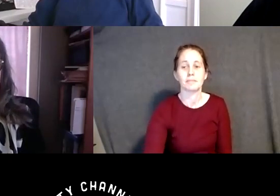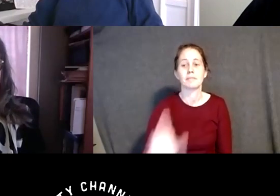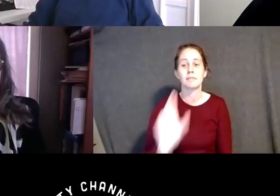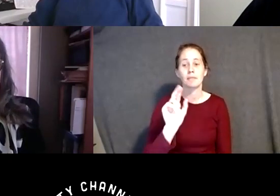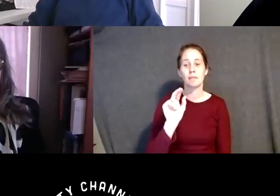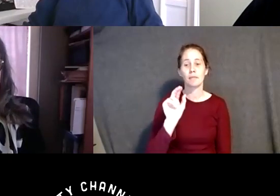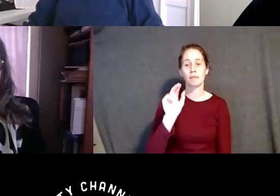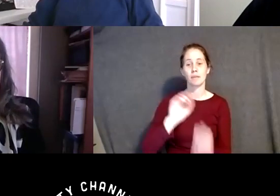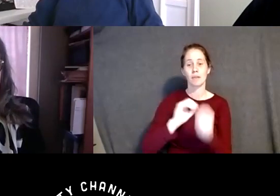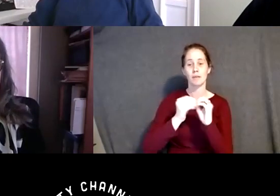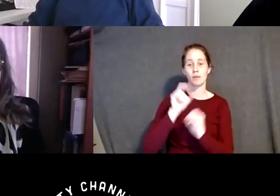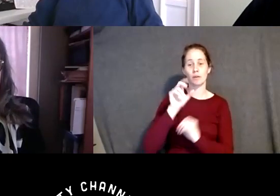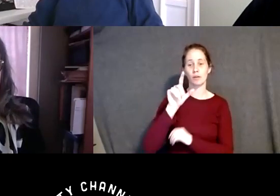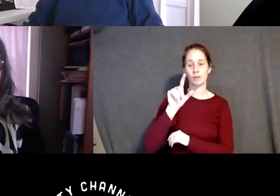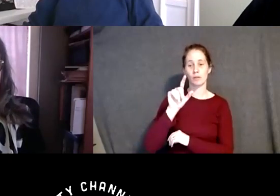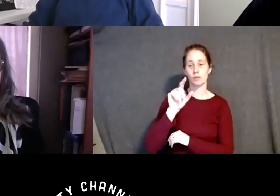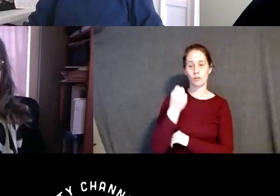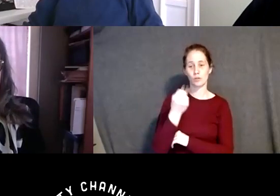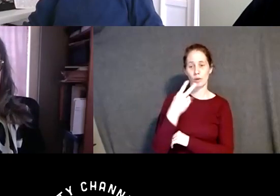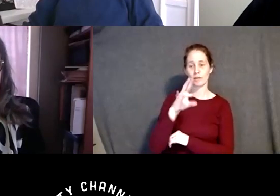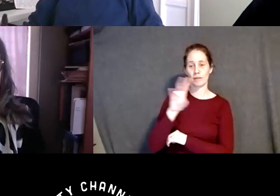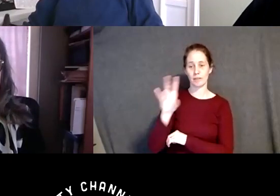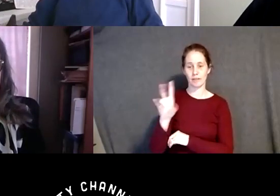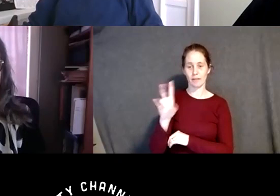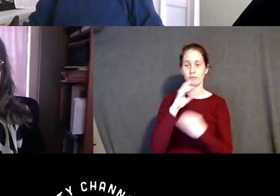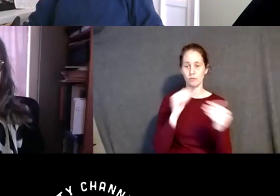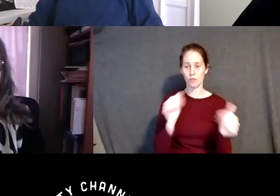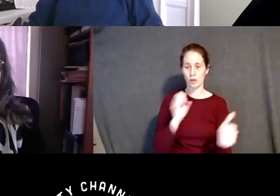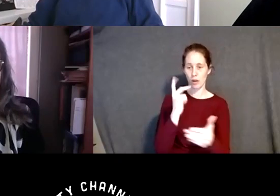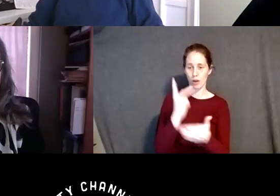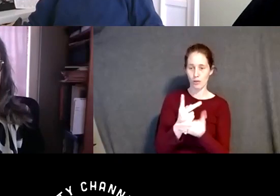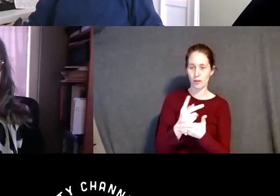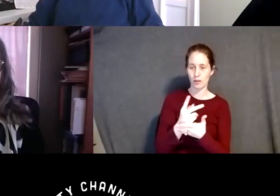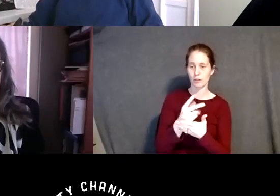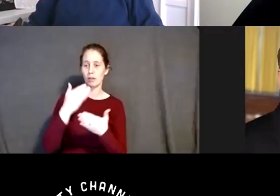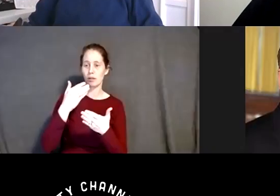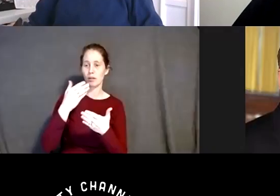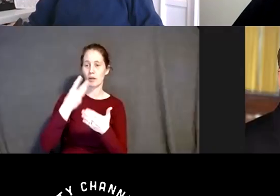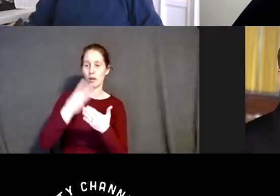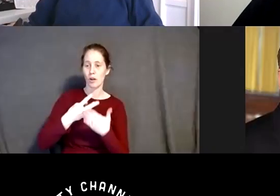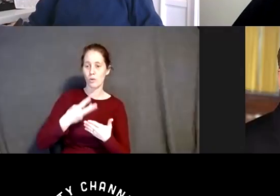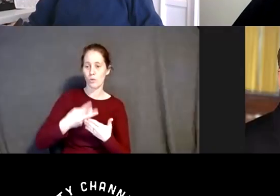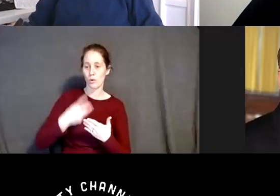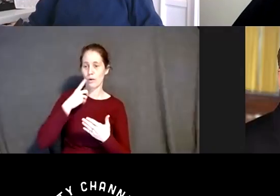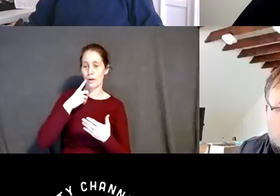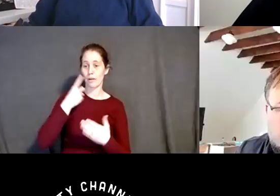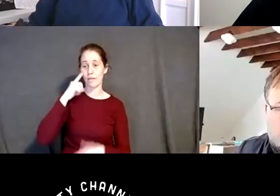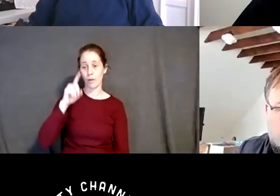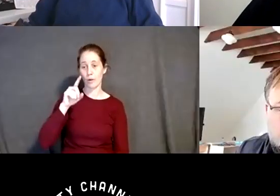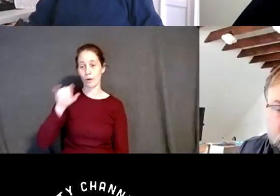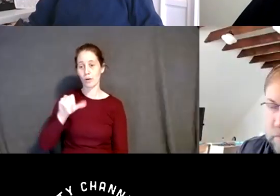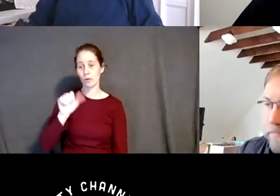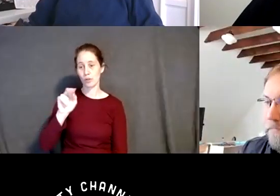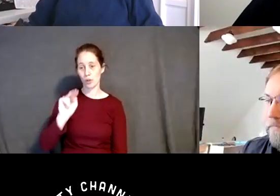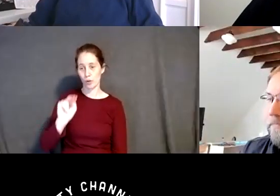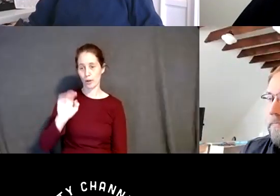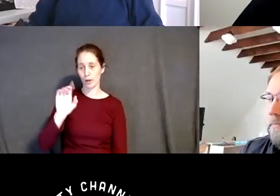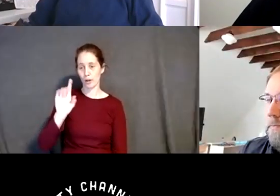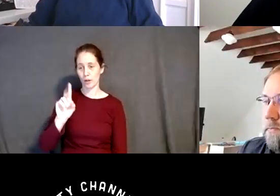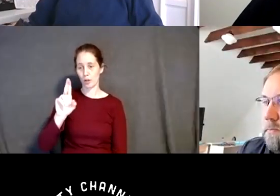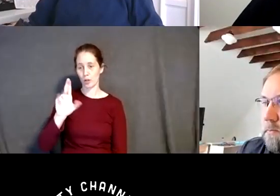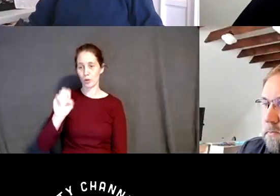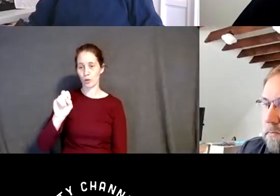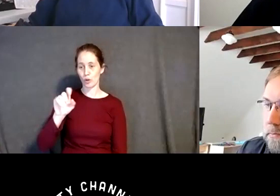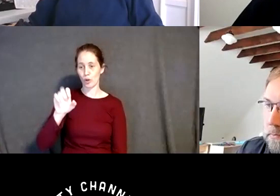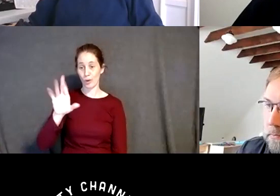1277, resolution authorizing the issuance of a warrant in favor of Joanne Docour and her